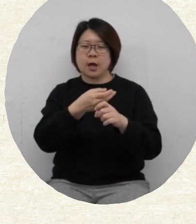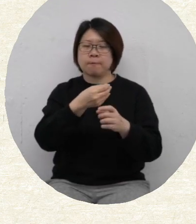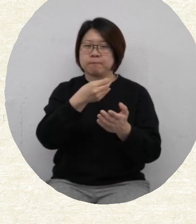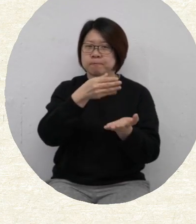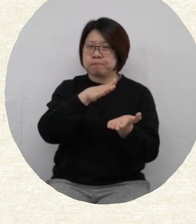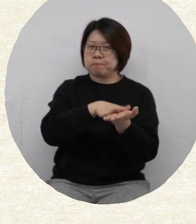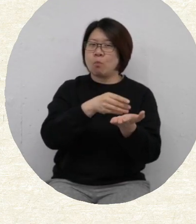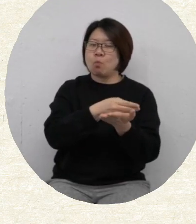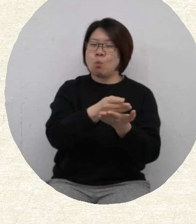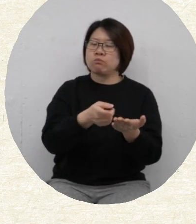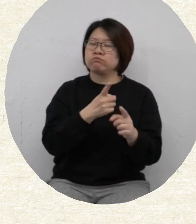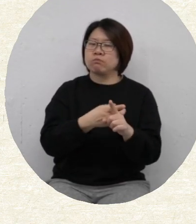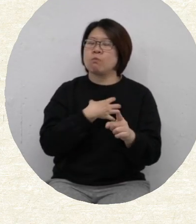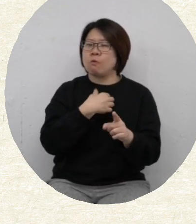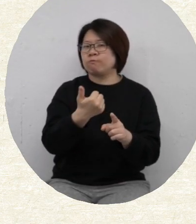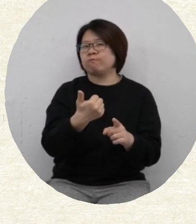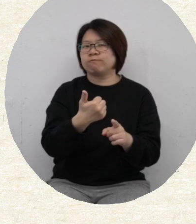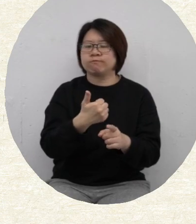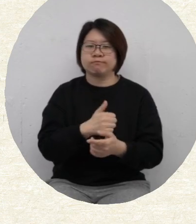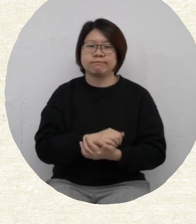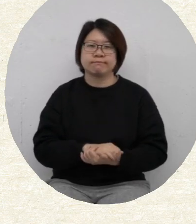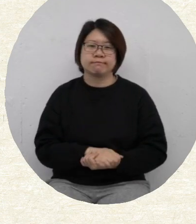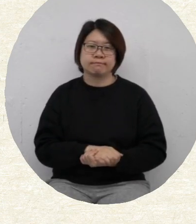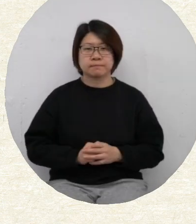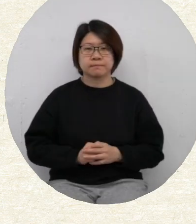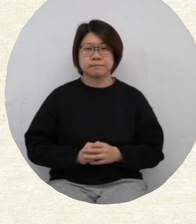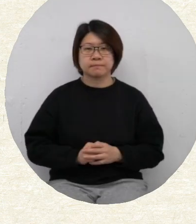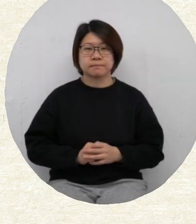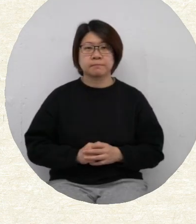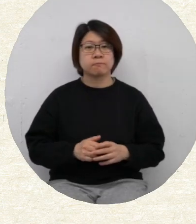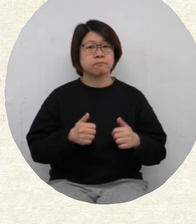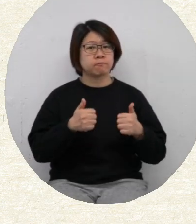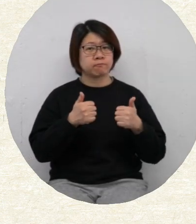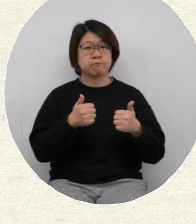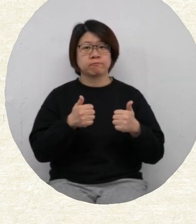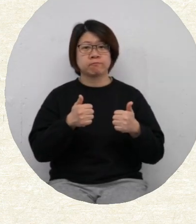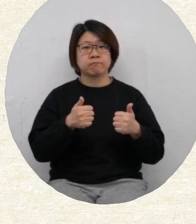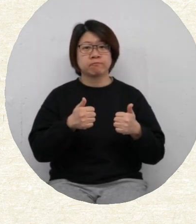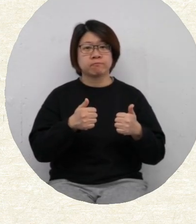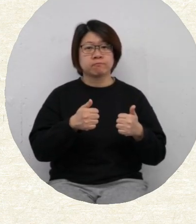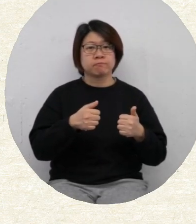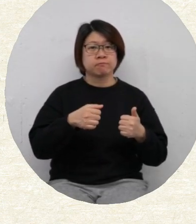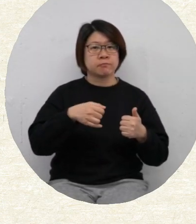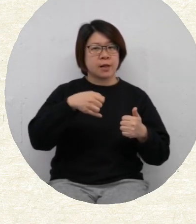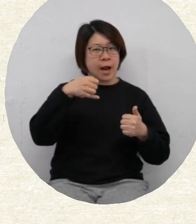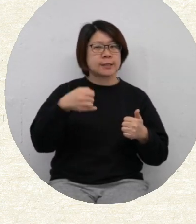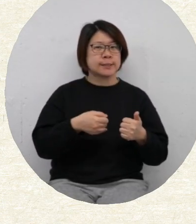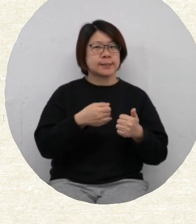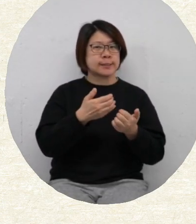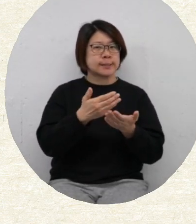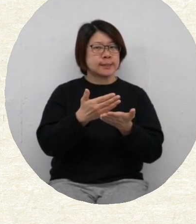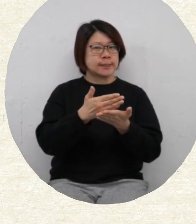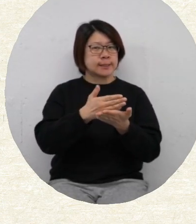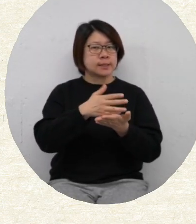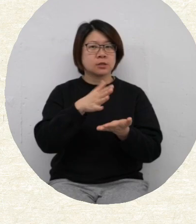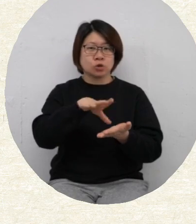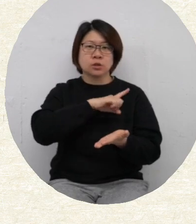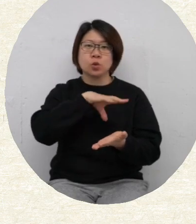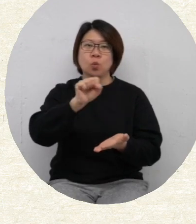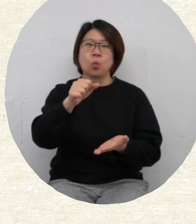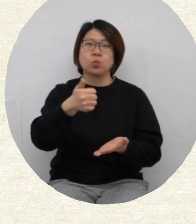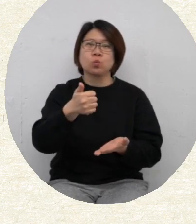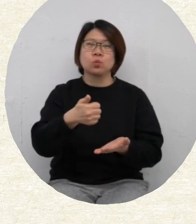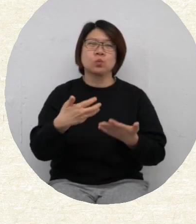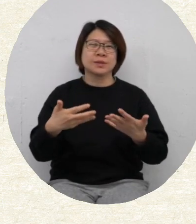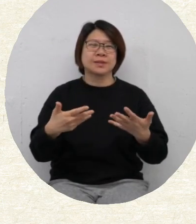you tried? Yeah, I did. Okay, on the press. How did it do on the press? Fine. I printed lithograph on